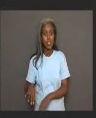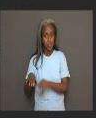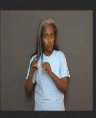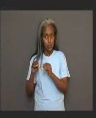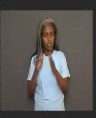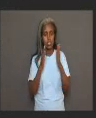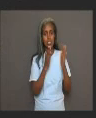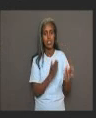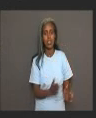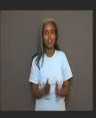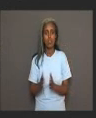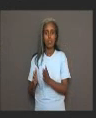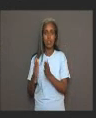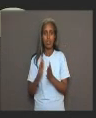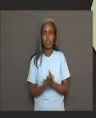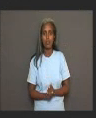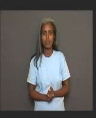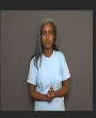Students, let's get ready.